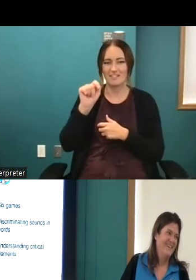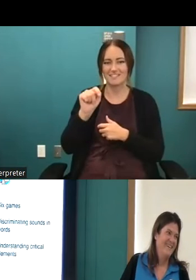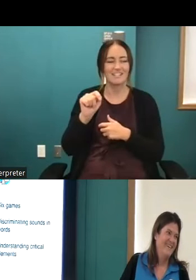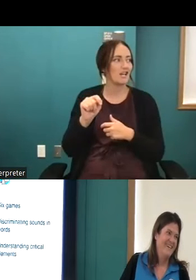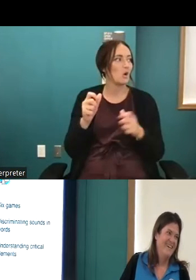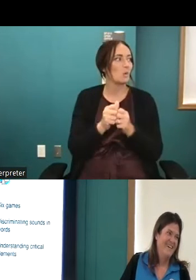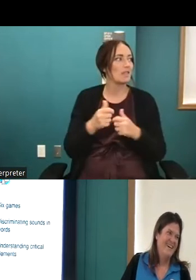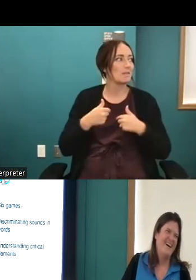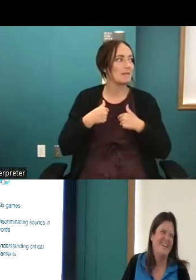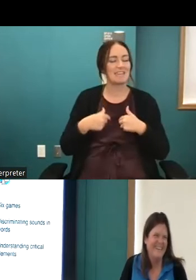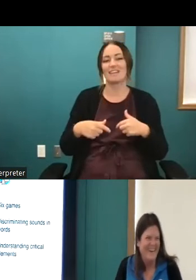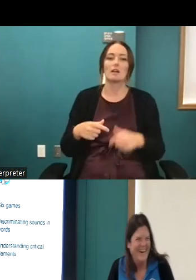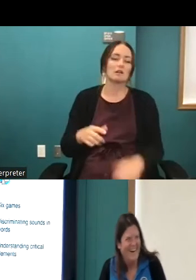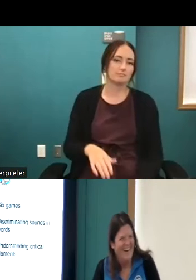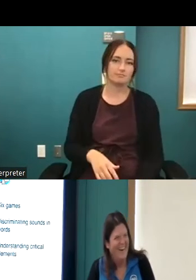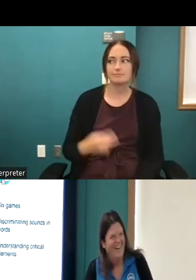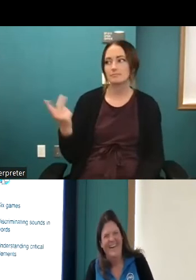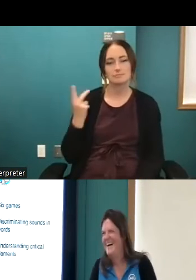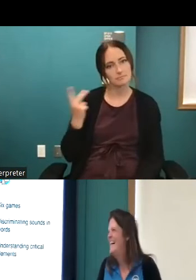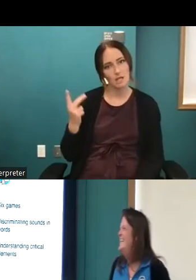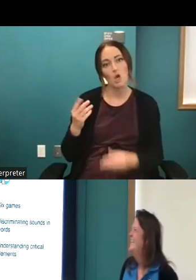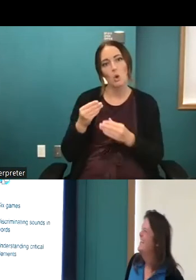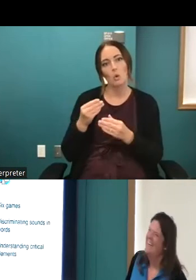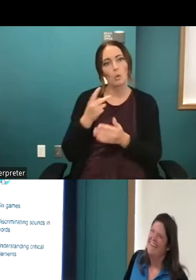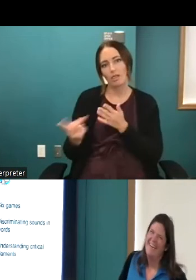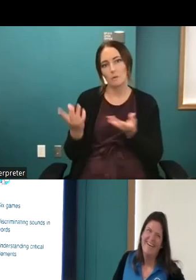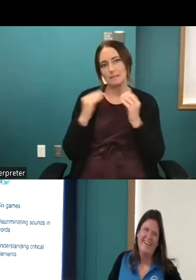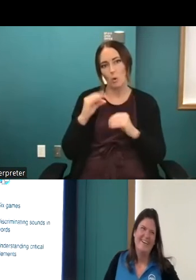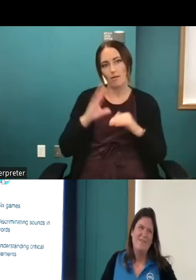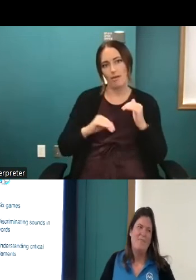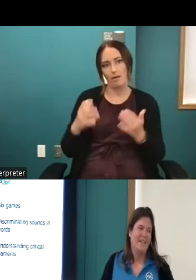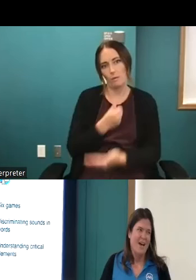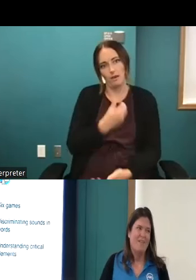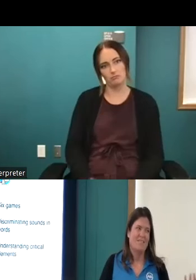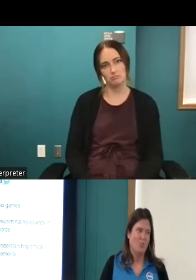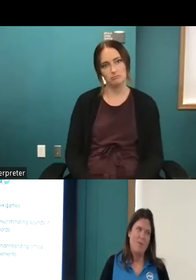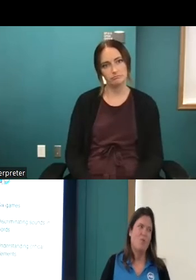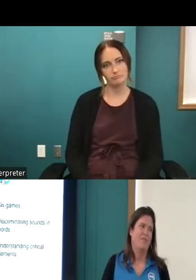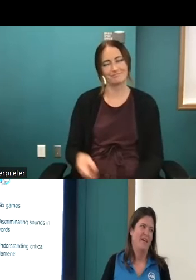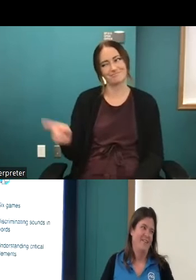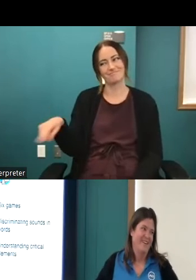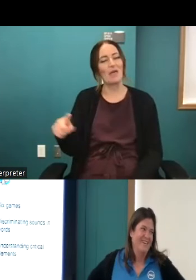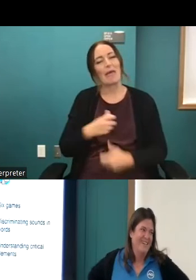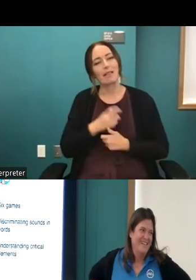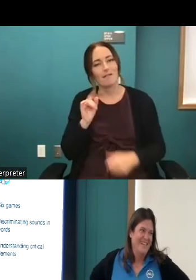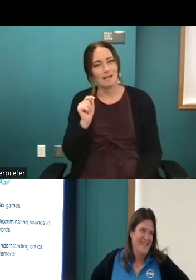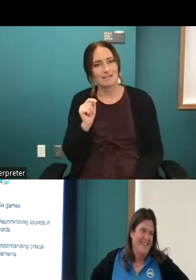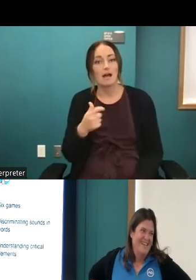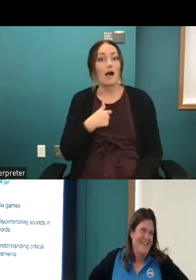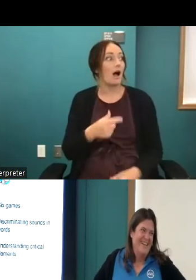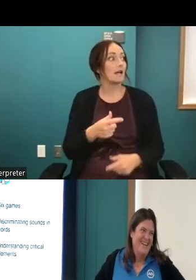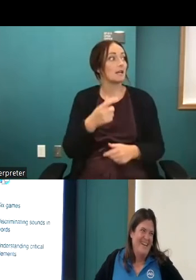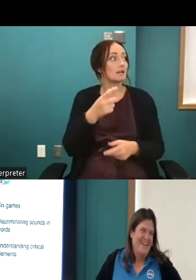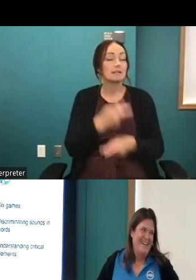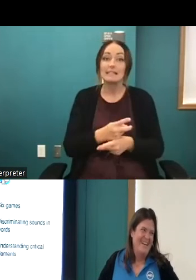lose more than we win. That's But a they problem. still love it, so that's good. They love it. It's a great They keep motivator. thinking they're gonna win this